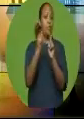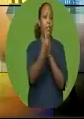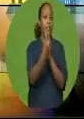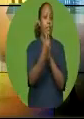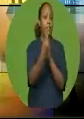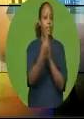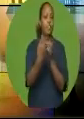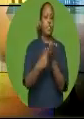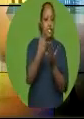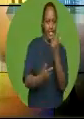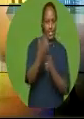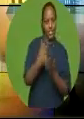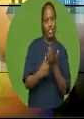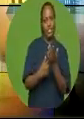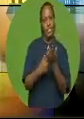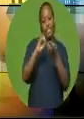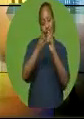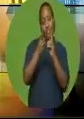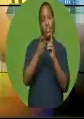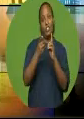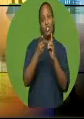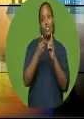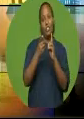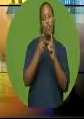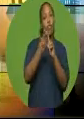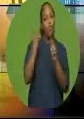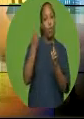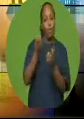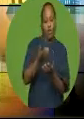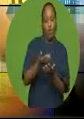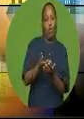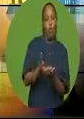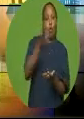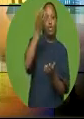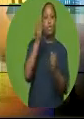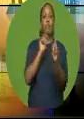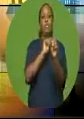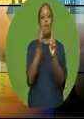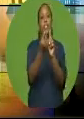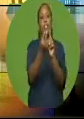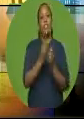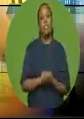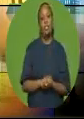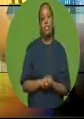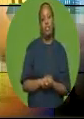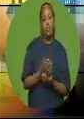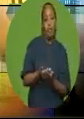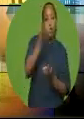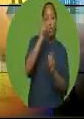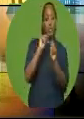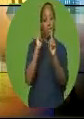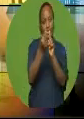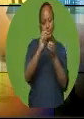perspective. Let's discuss the features of the definitions from wealth perspective. The